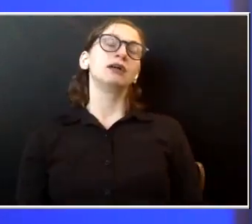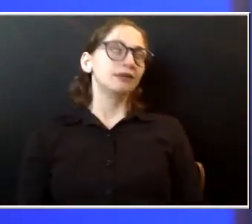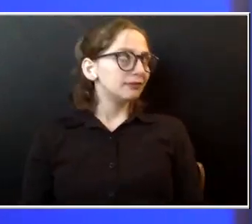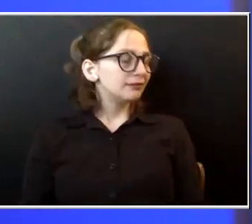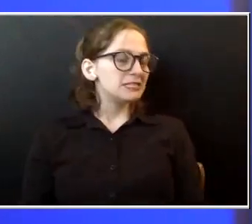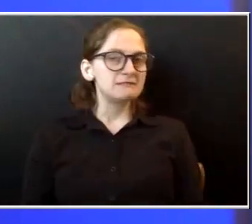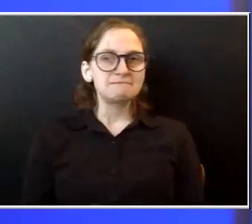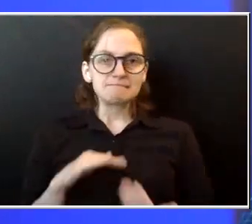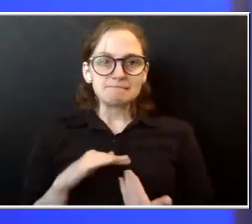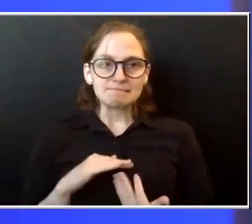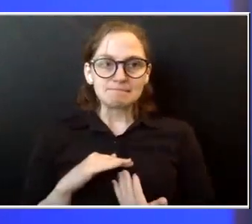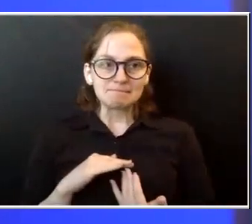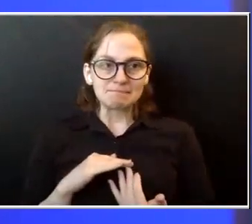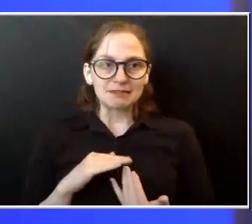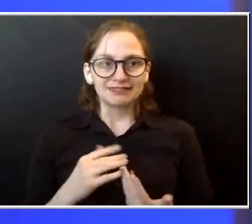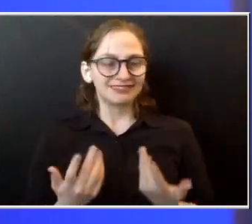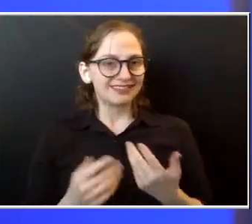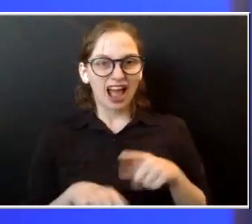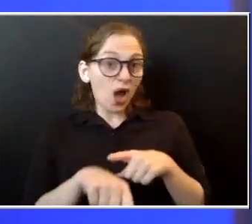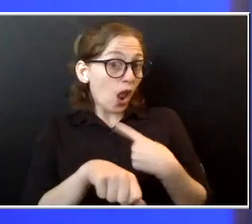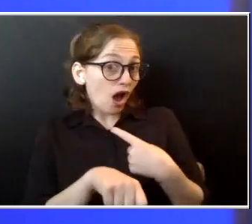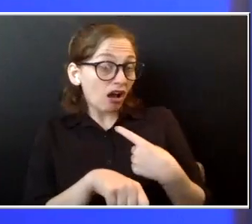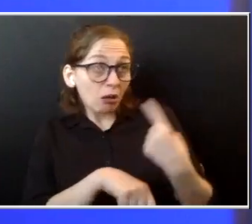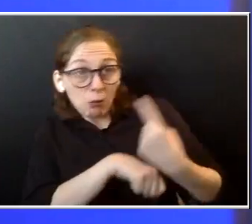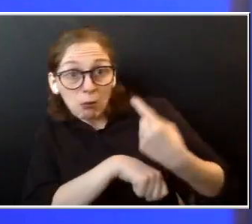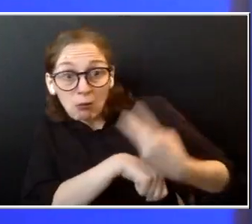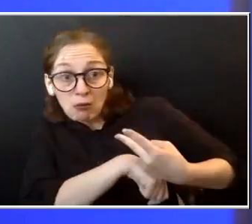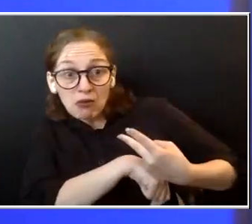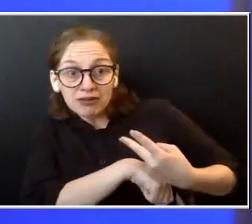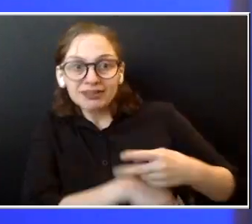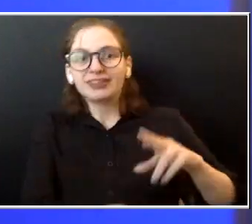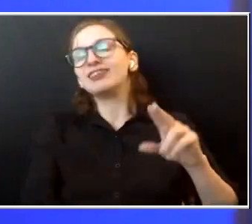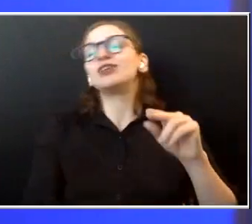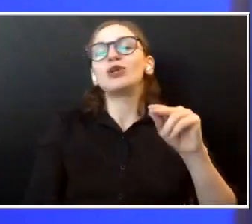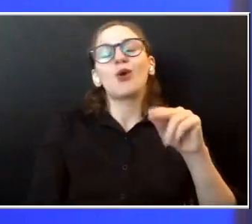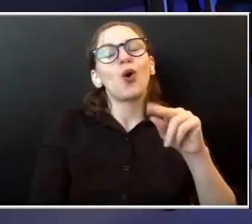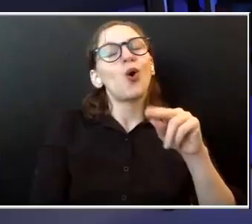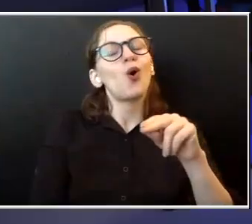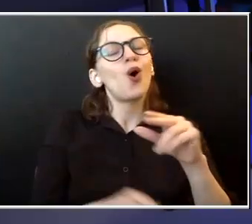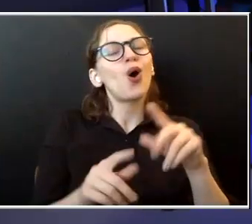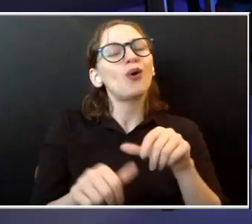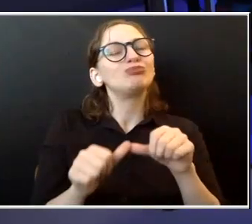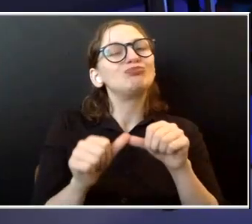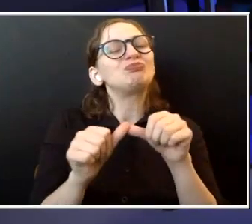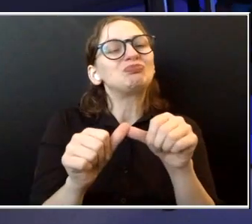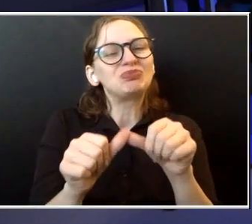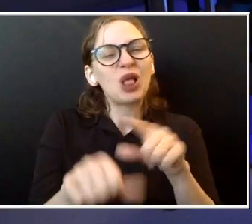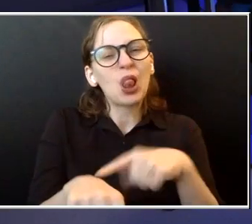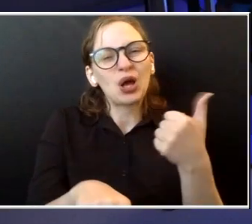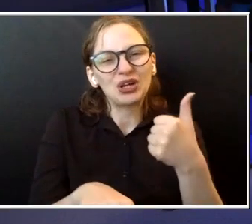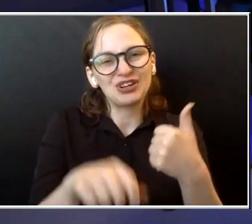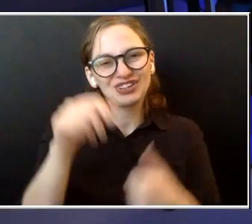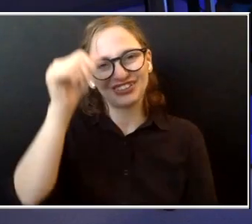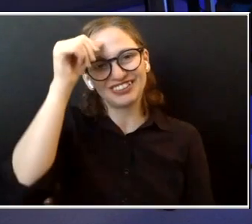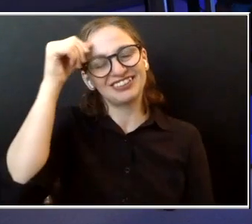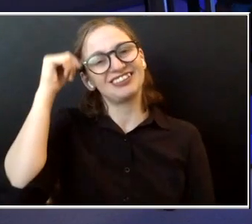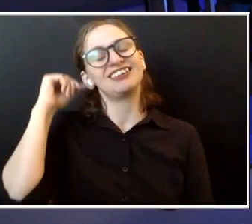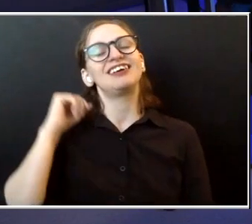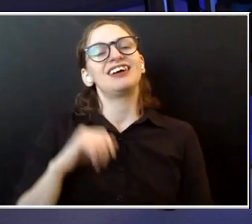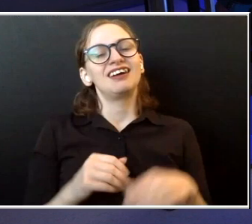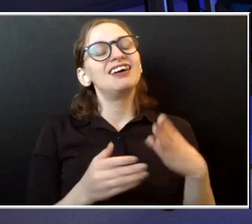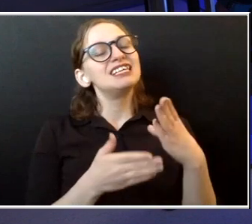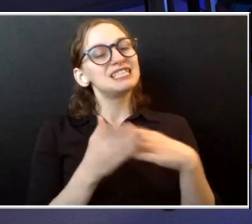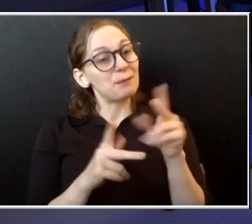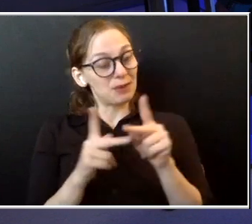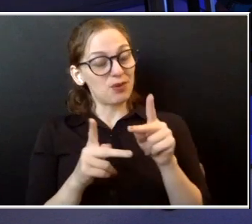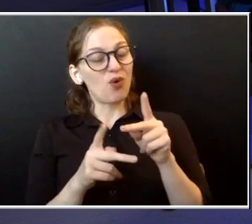Like a couple days? No. More than that. But anyway. You know, some kidney recipients will say they didn't know how sick they were